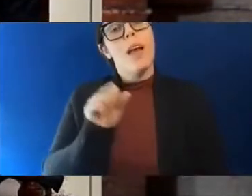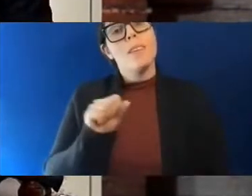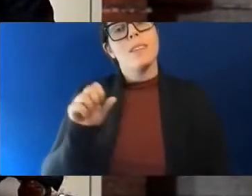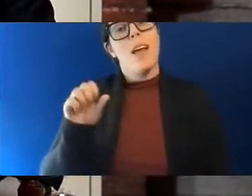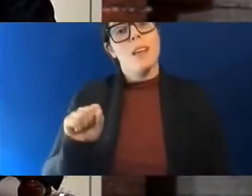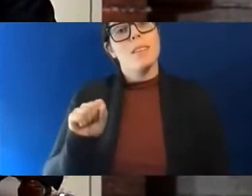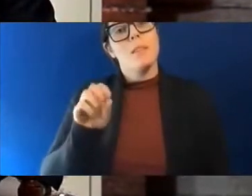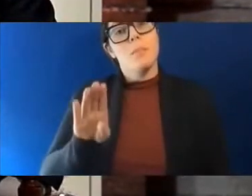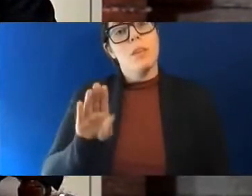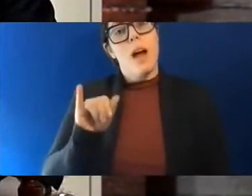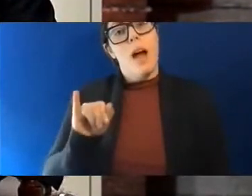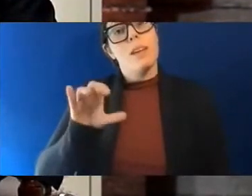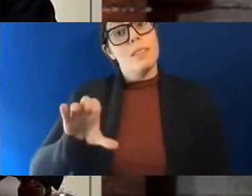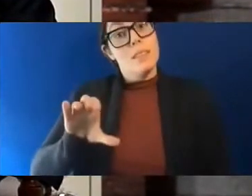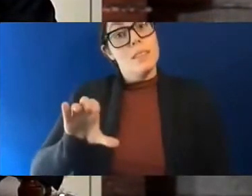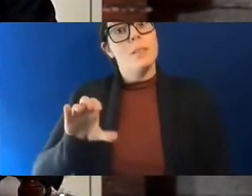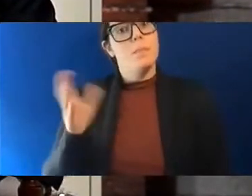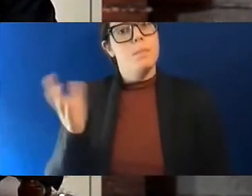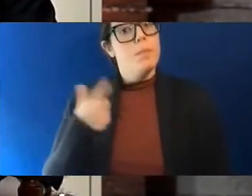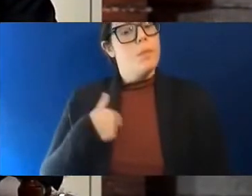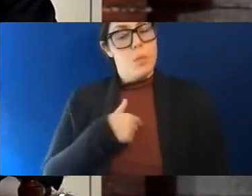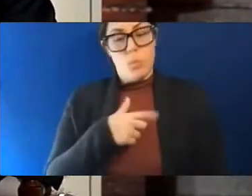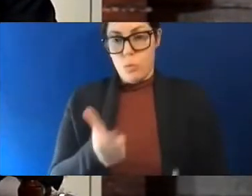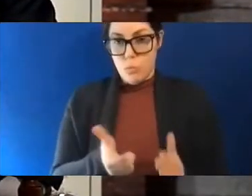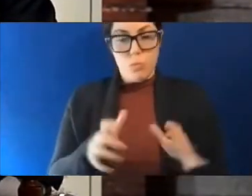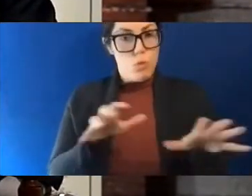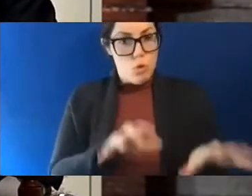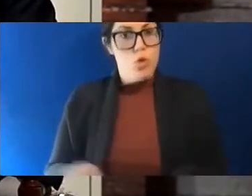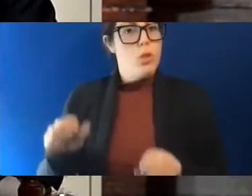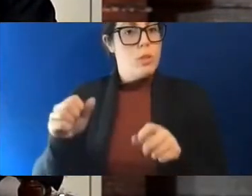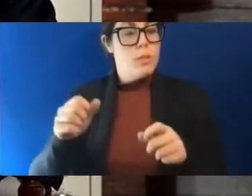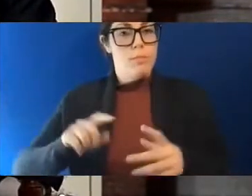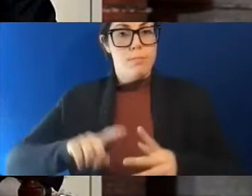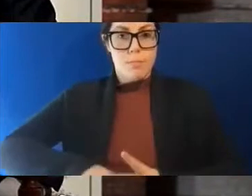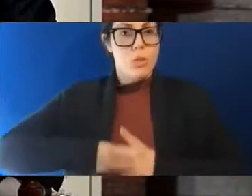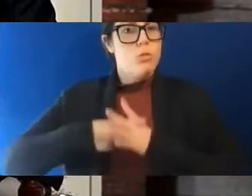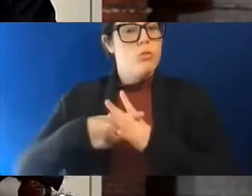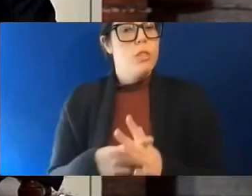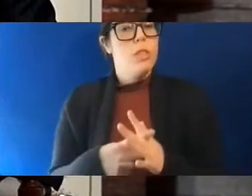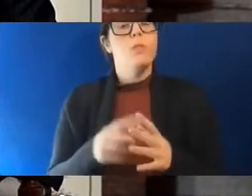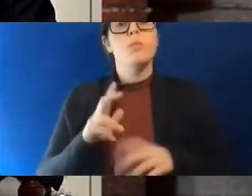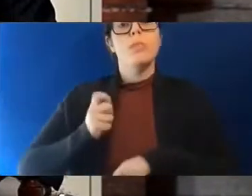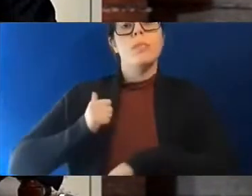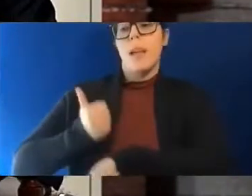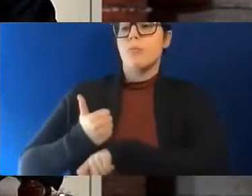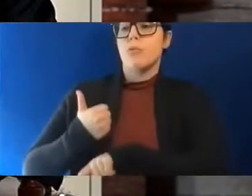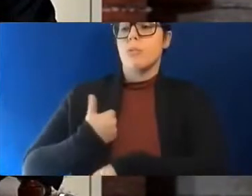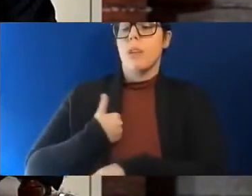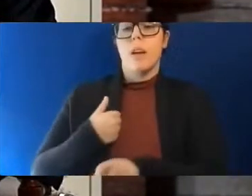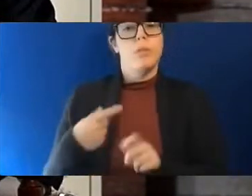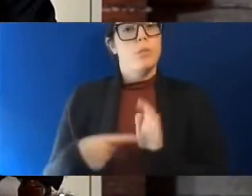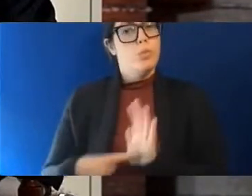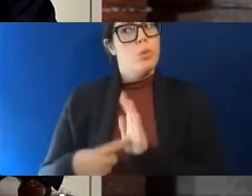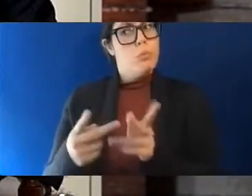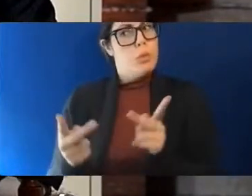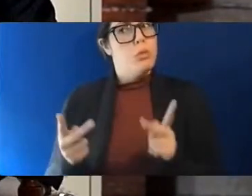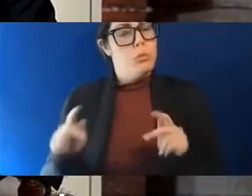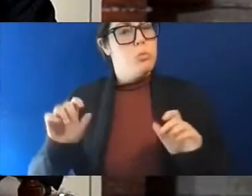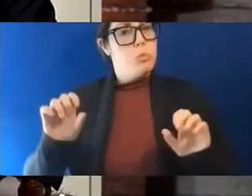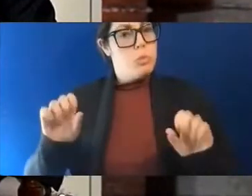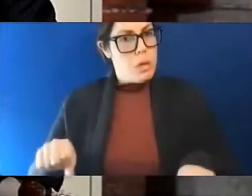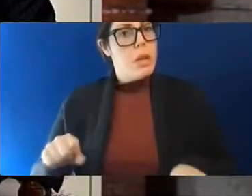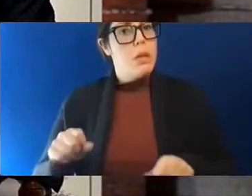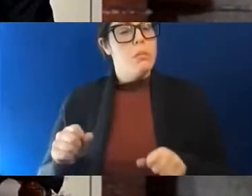SSBIC, which we took the initiative to establish ourselves in a position where we can